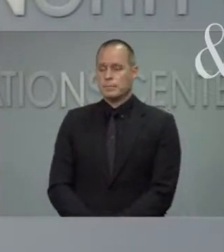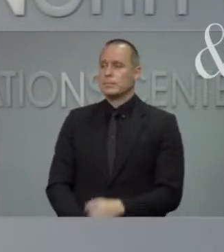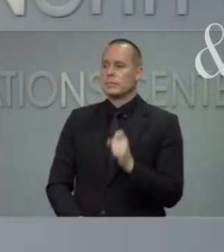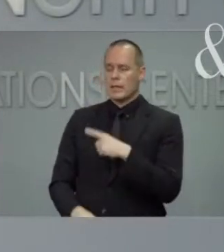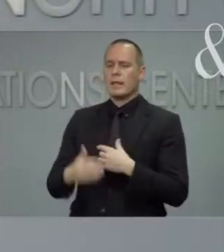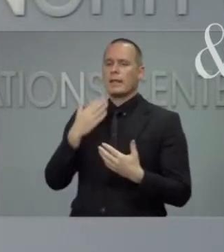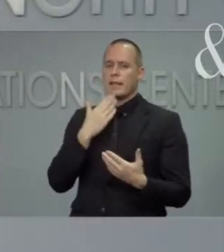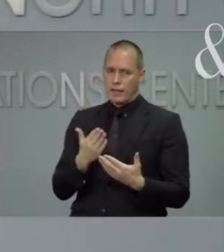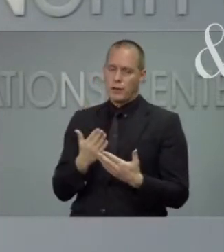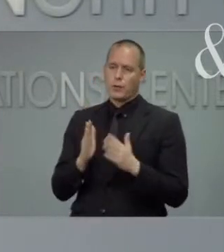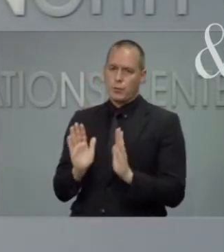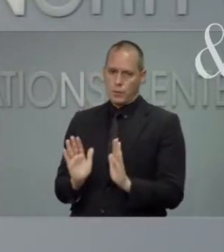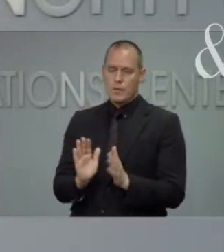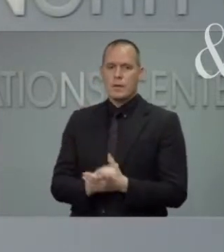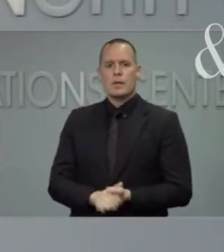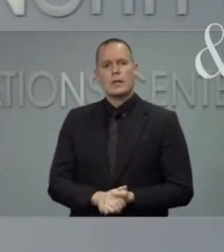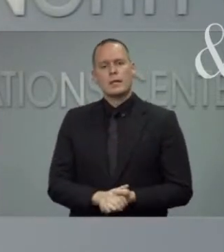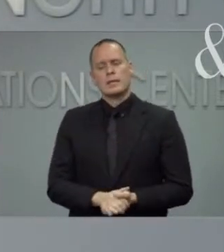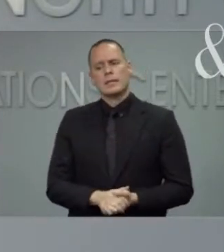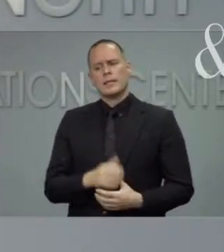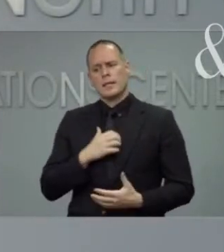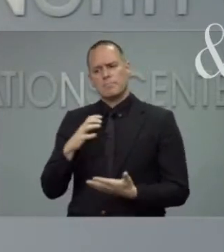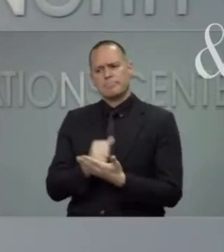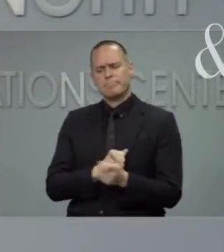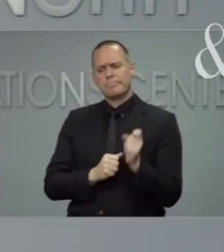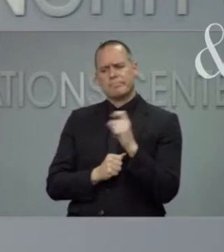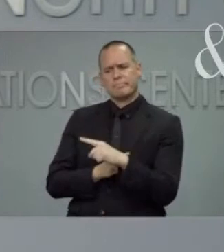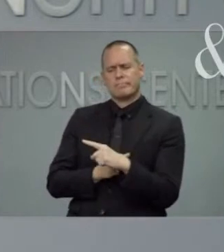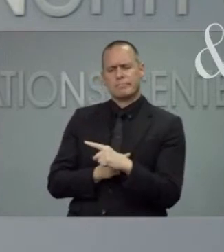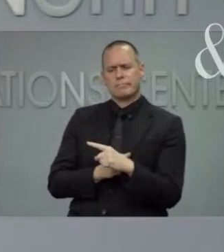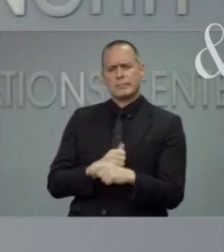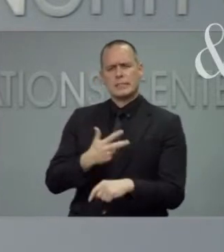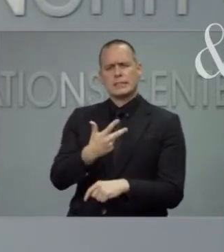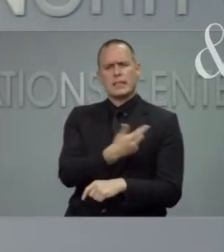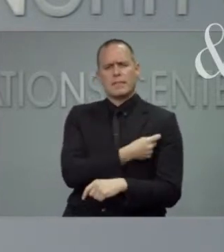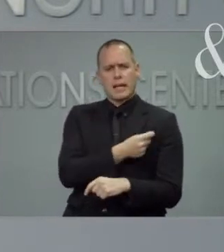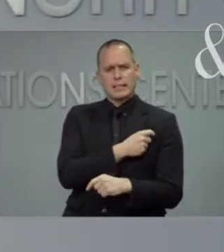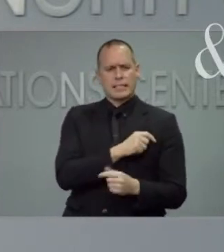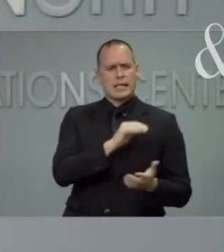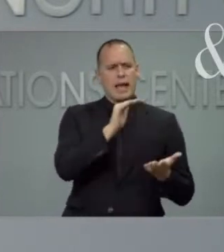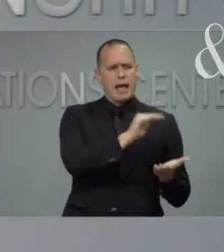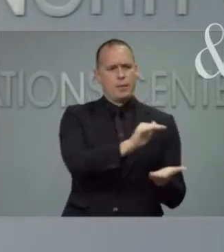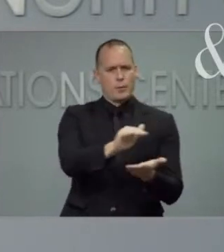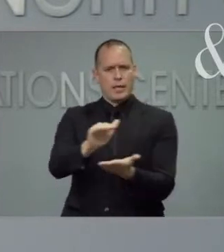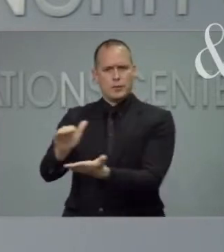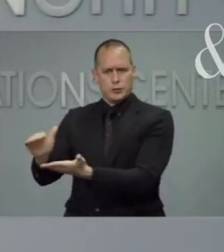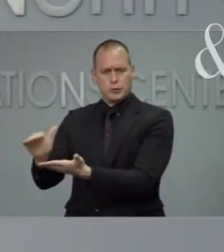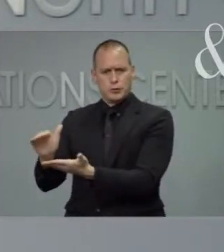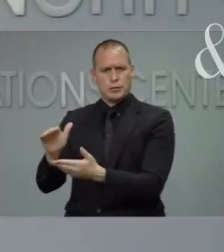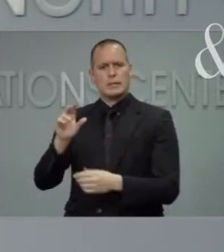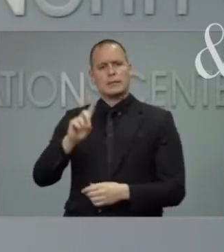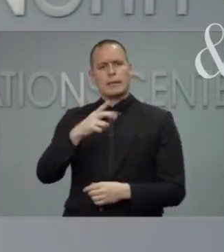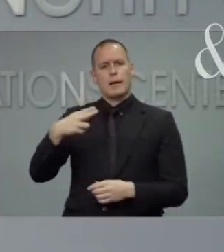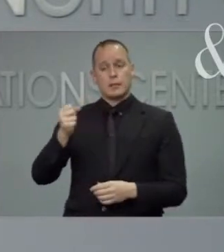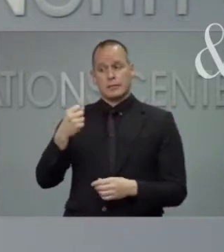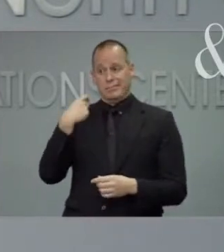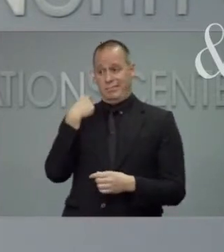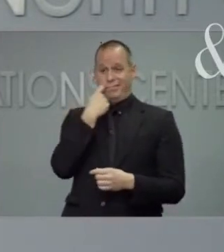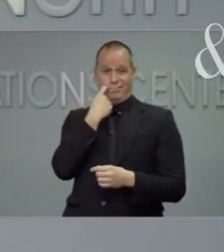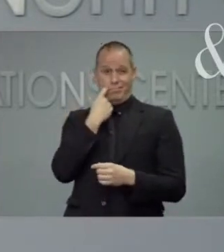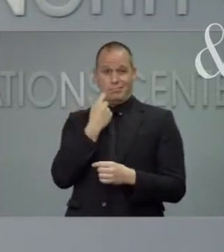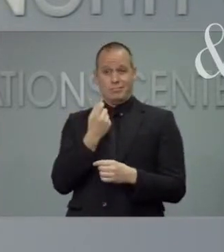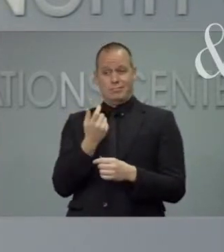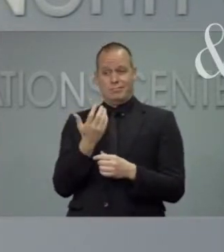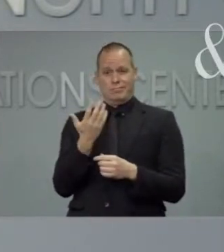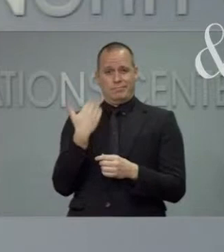Hi, thank you so much for taking my call. I wanted to ask about the change in vaccine allocation that DHHS announced in the past couple of days,